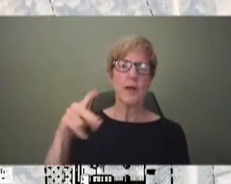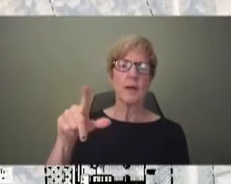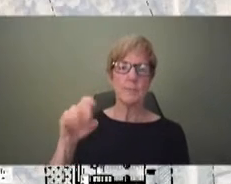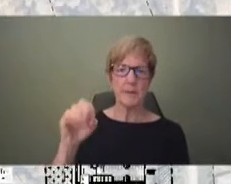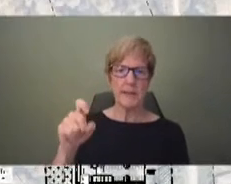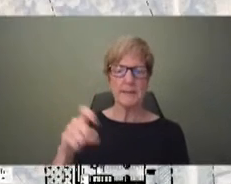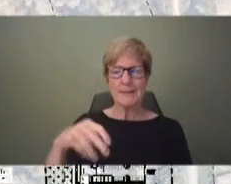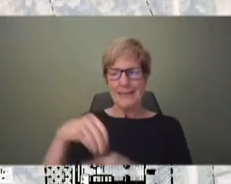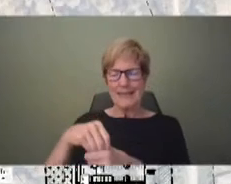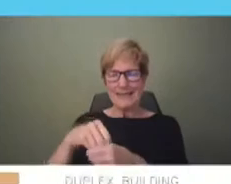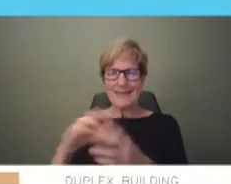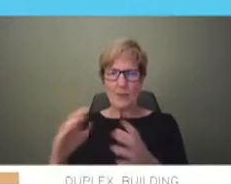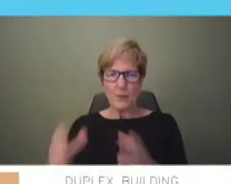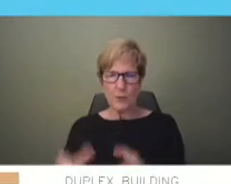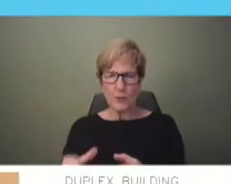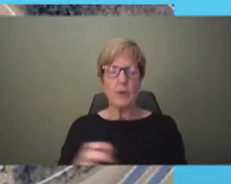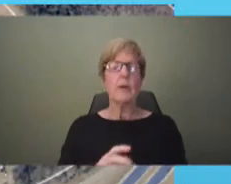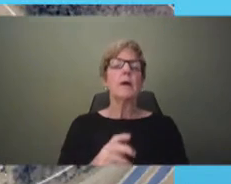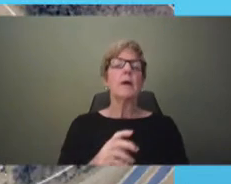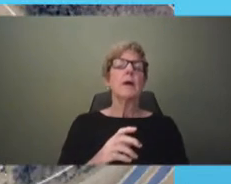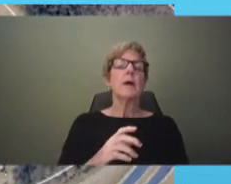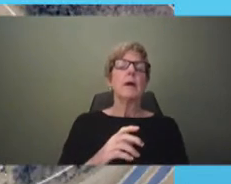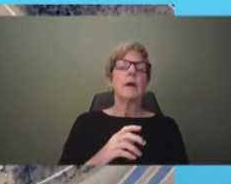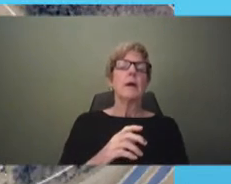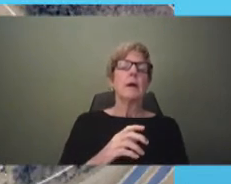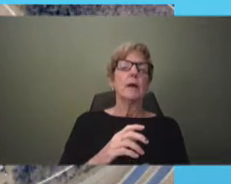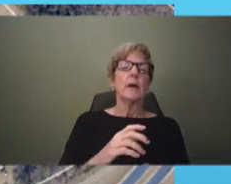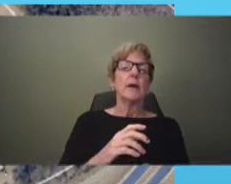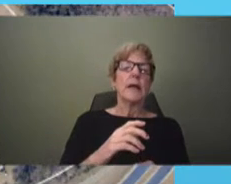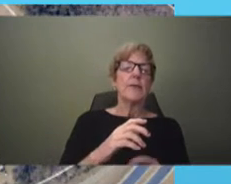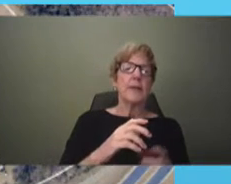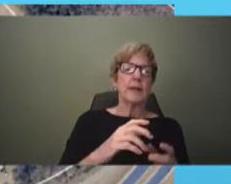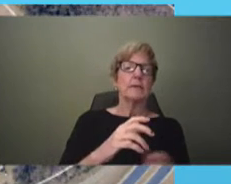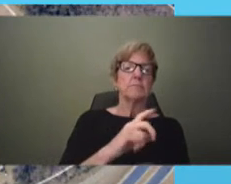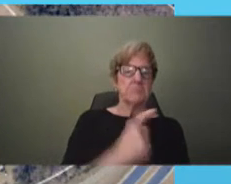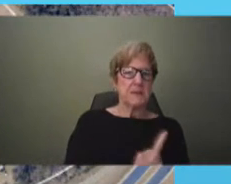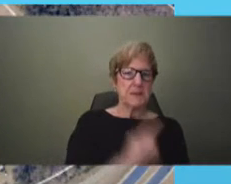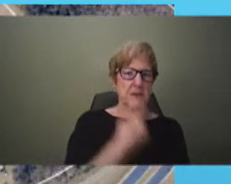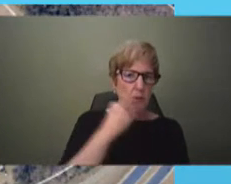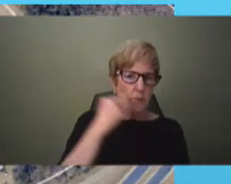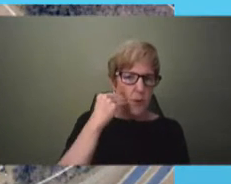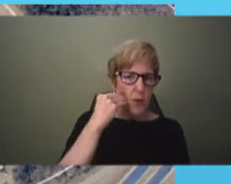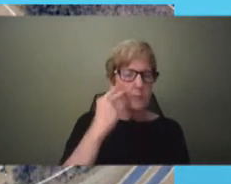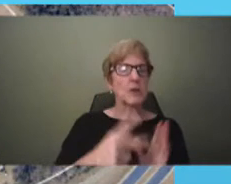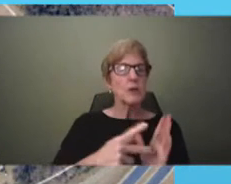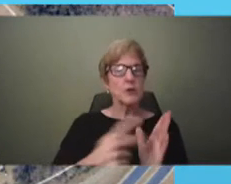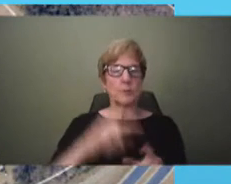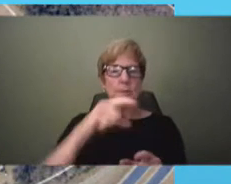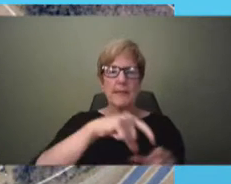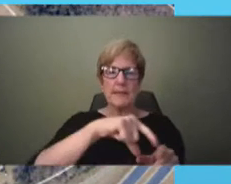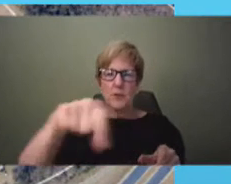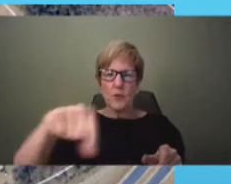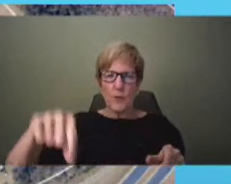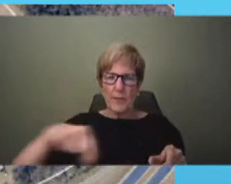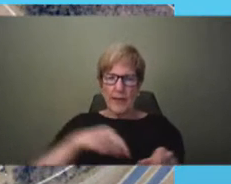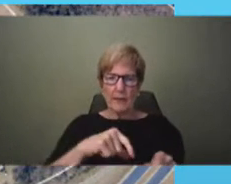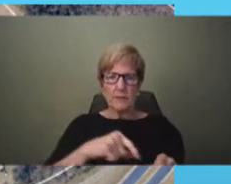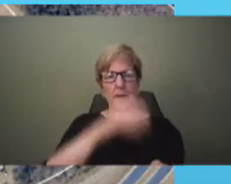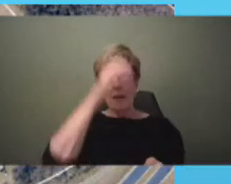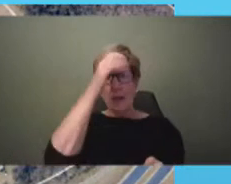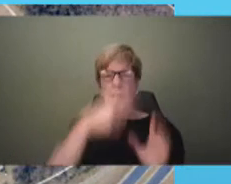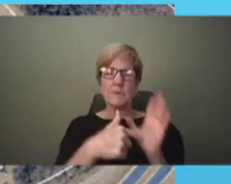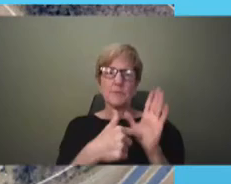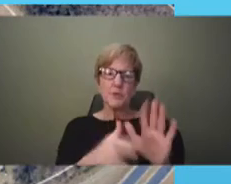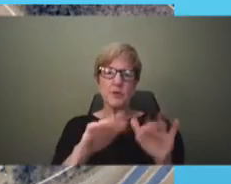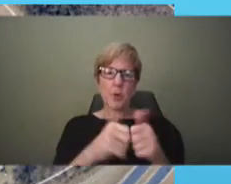with the single family and duplexes around the edges so I think they've been pretty Innovative in their Design This is just a concept to show you how this kind of hugs up on